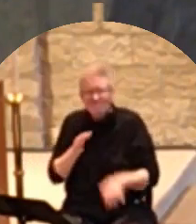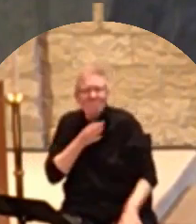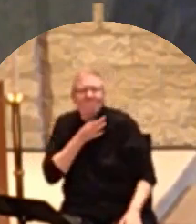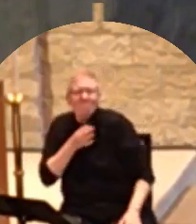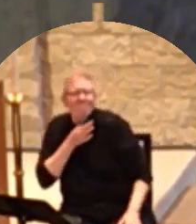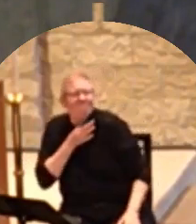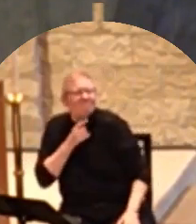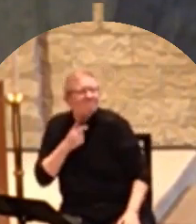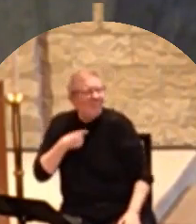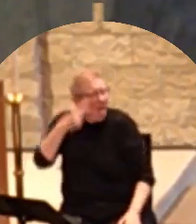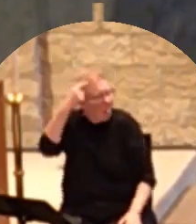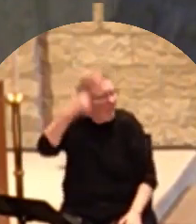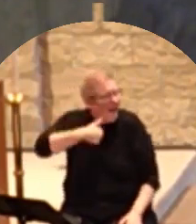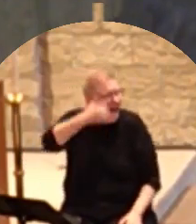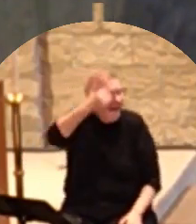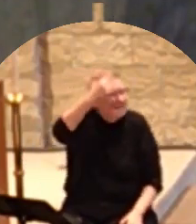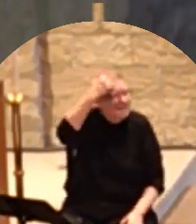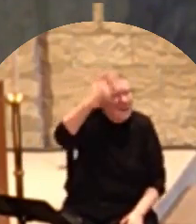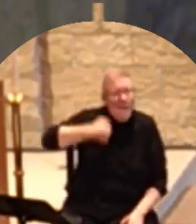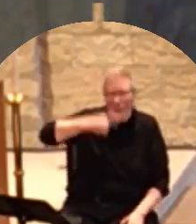I know, but